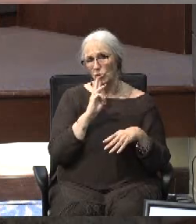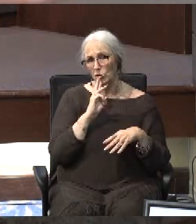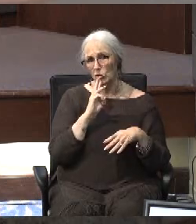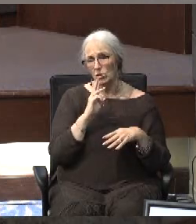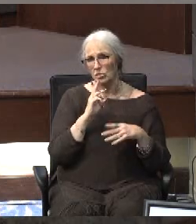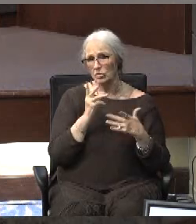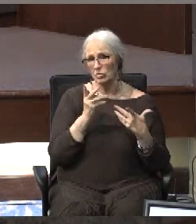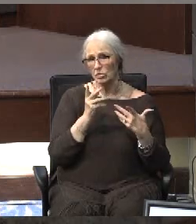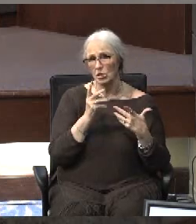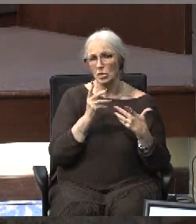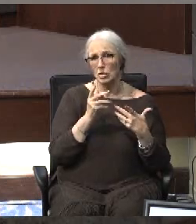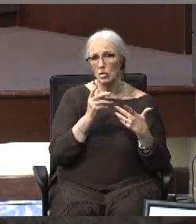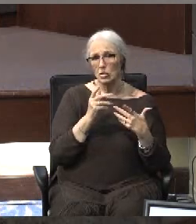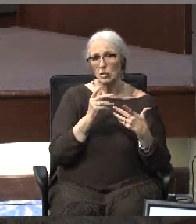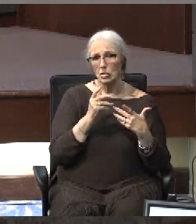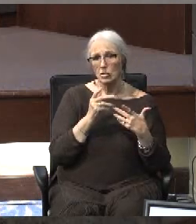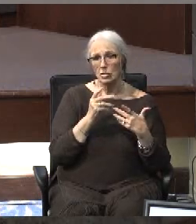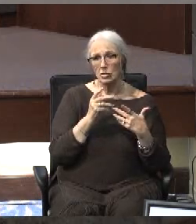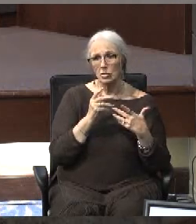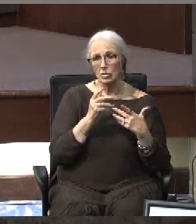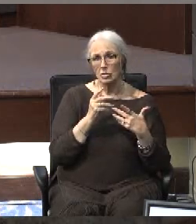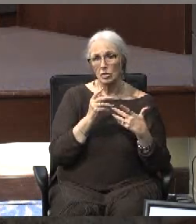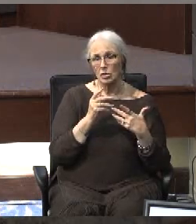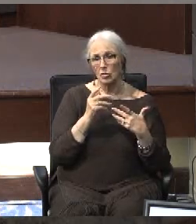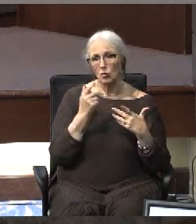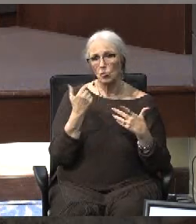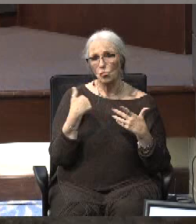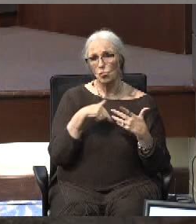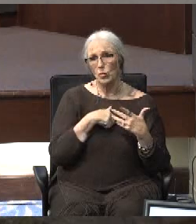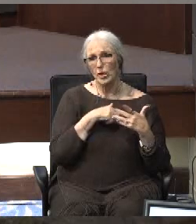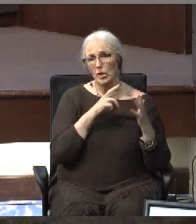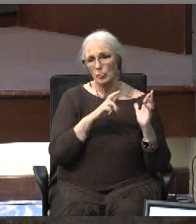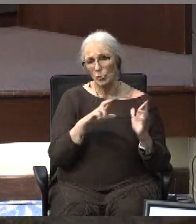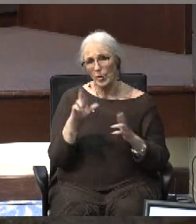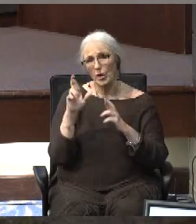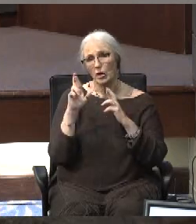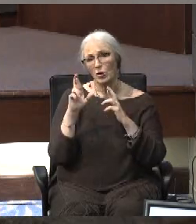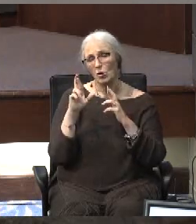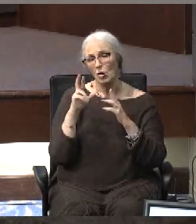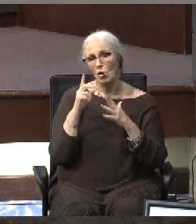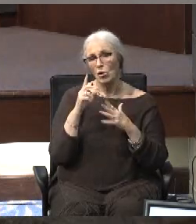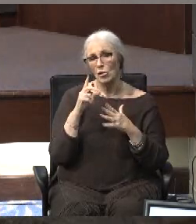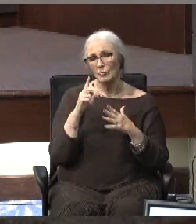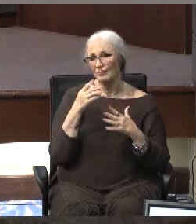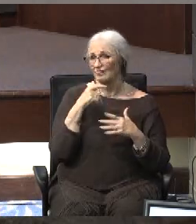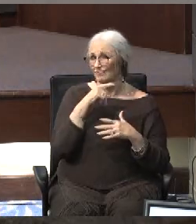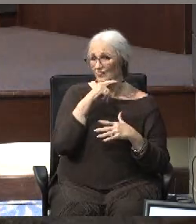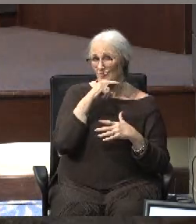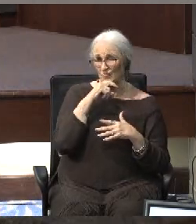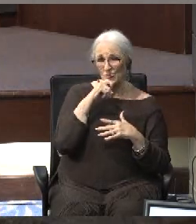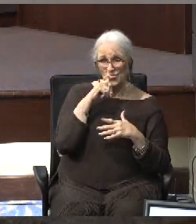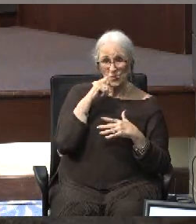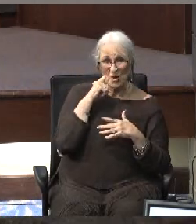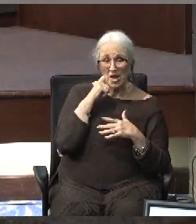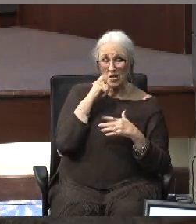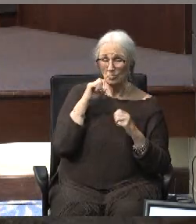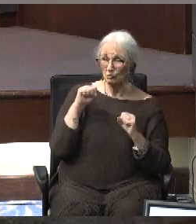is underscored by this moment. And as we kind of prepare for what looks like to be a pretty bad drought this